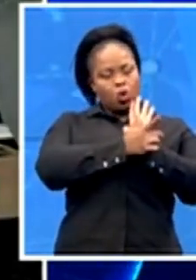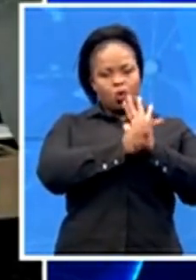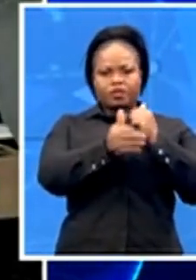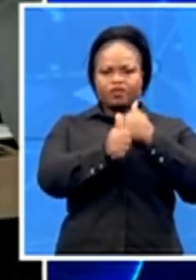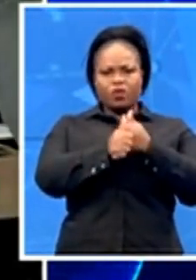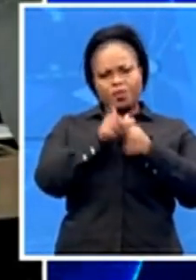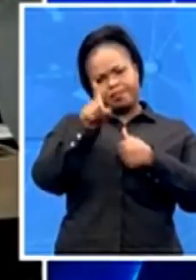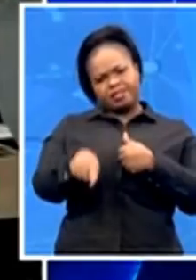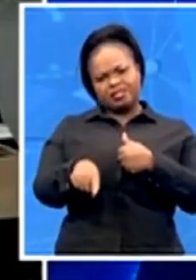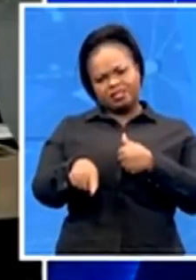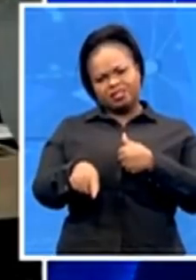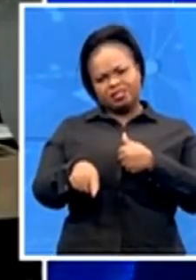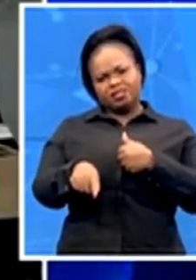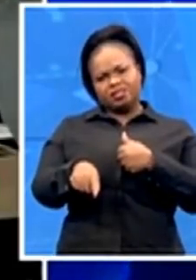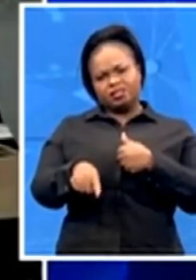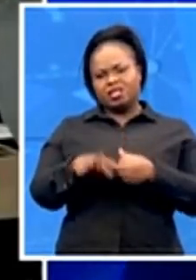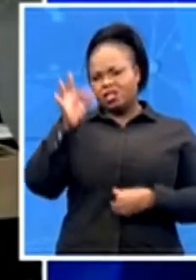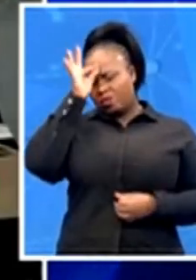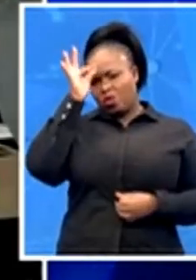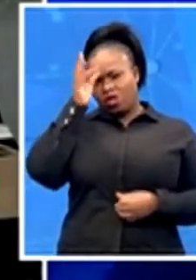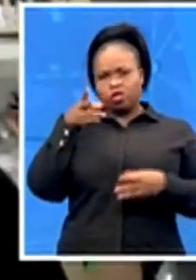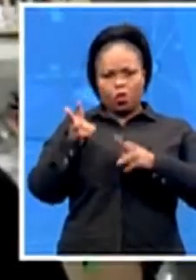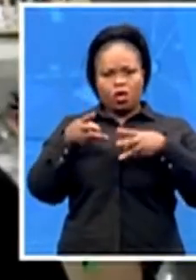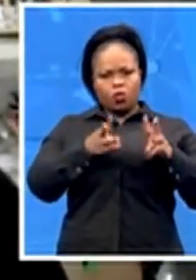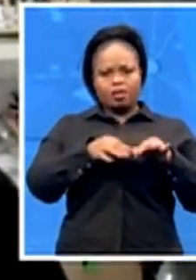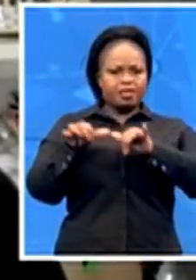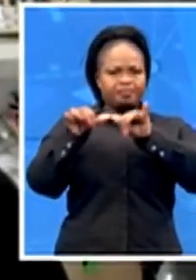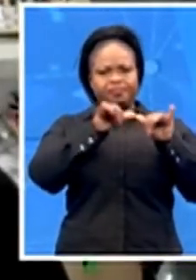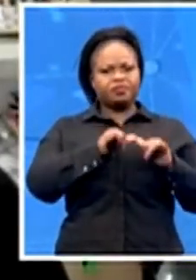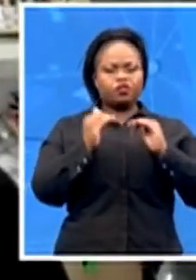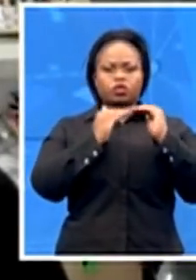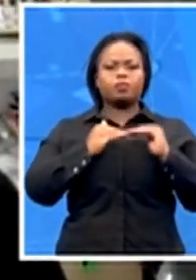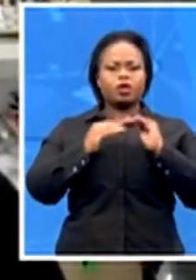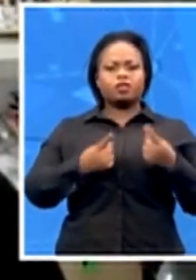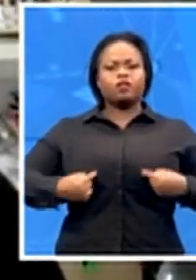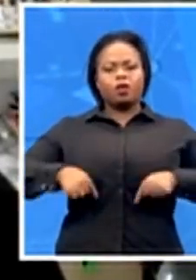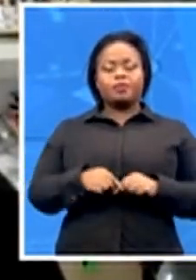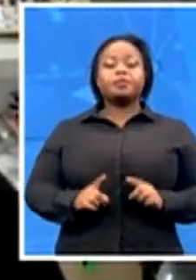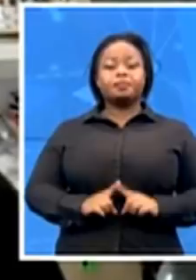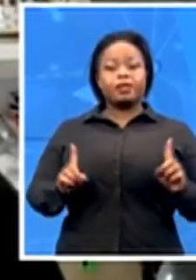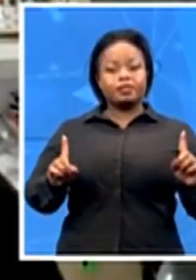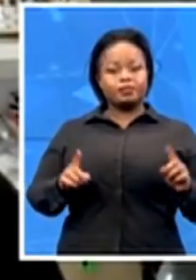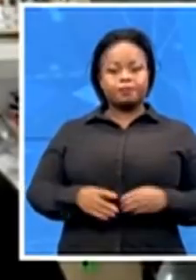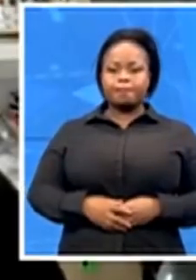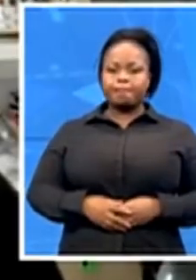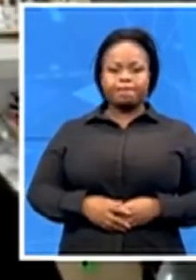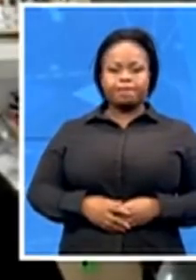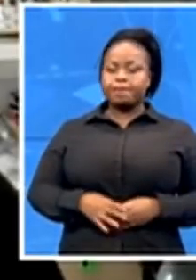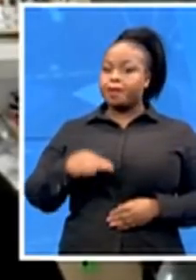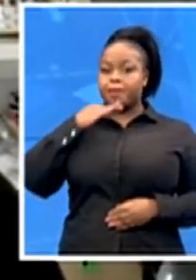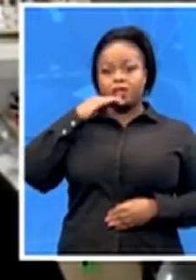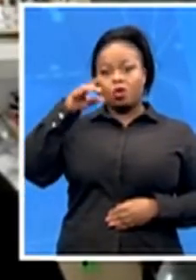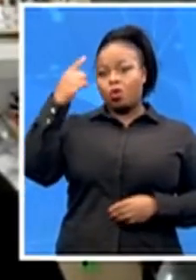very important in advancing our democracy. But the policing should not always be about confrontation and